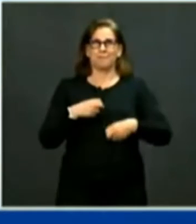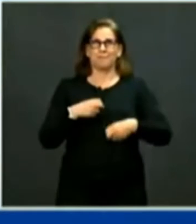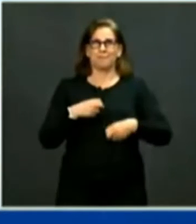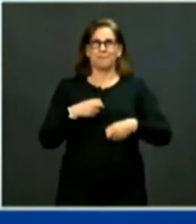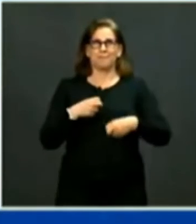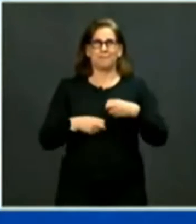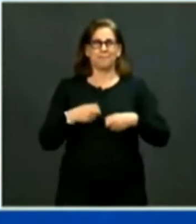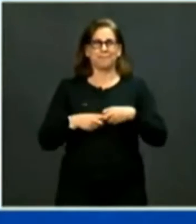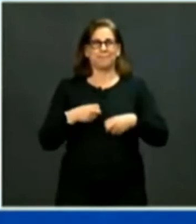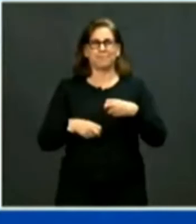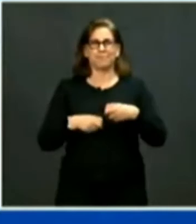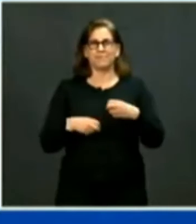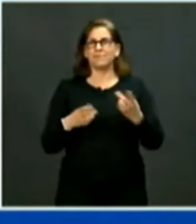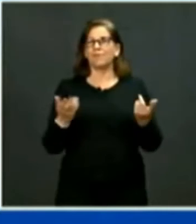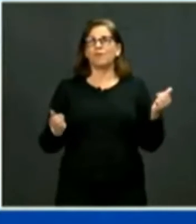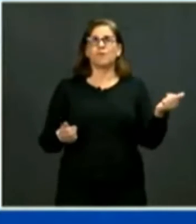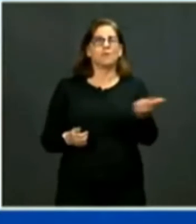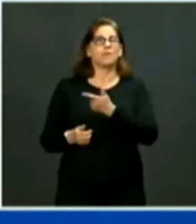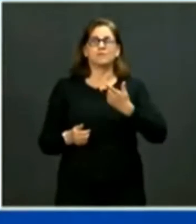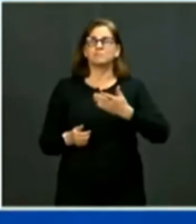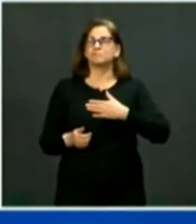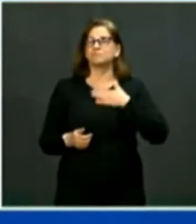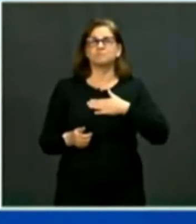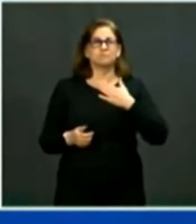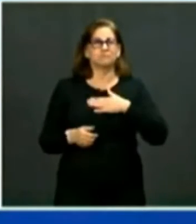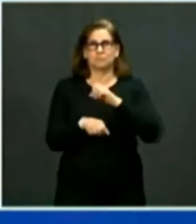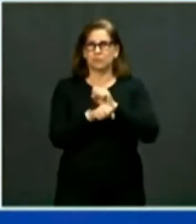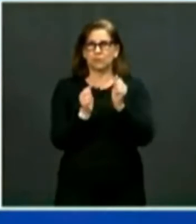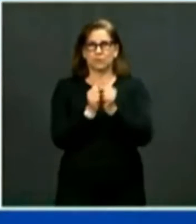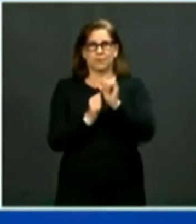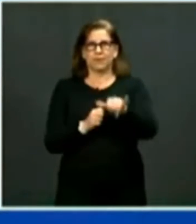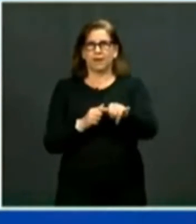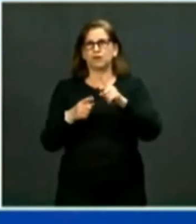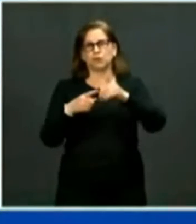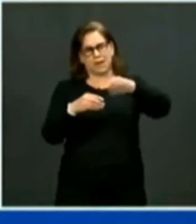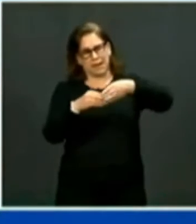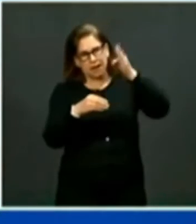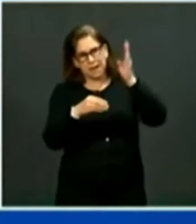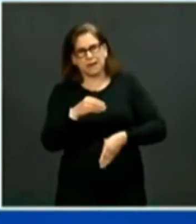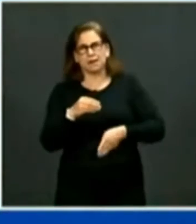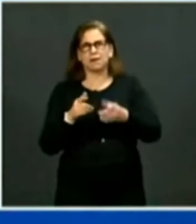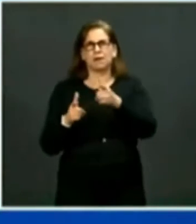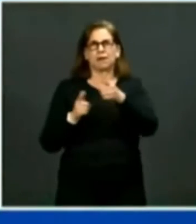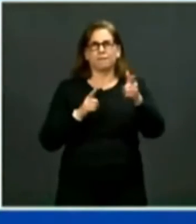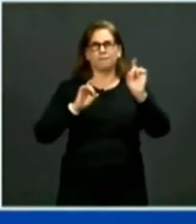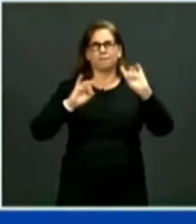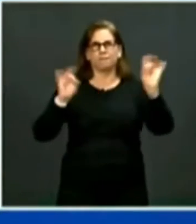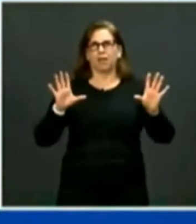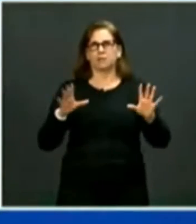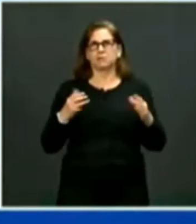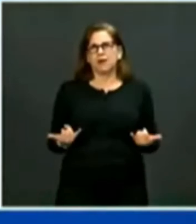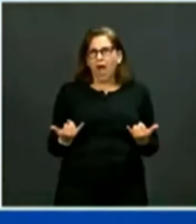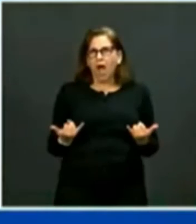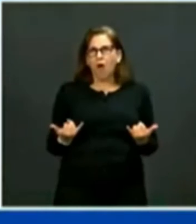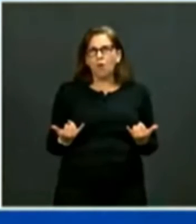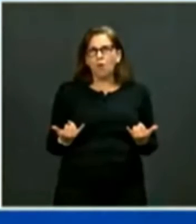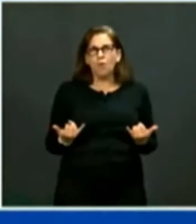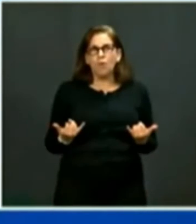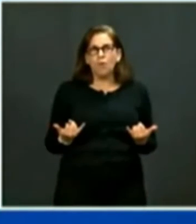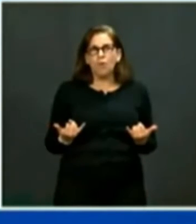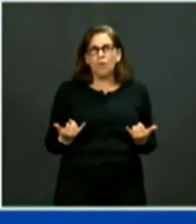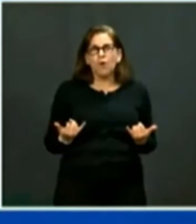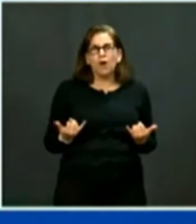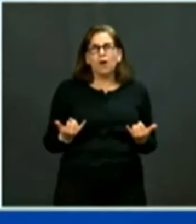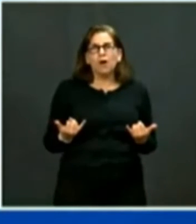sand. And it's long past time that we act. Now, I know this has been a hobby horse of mine for a long